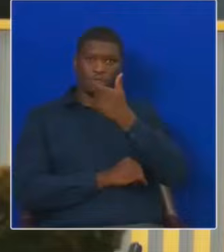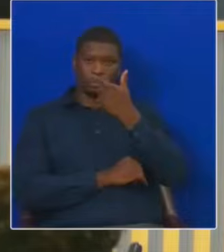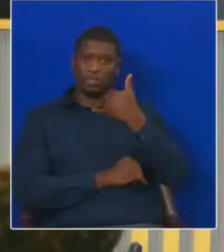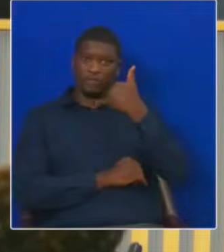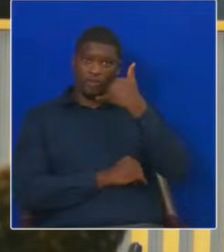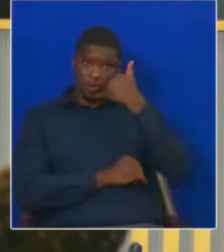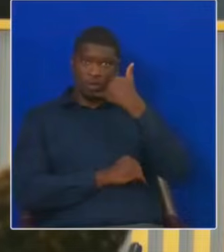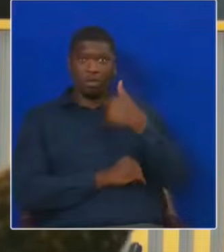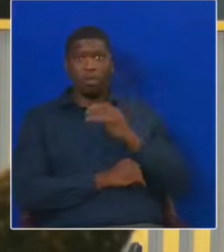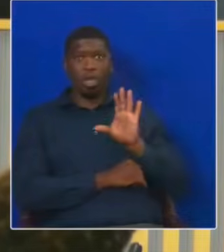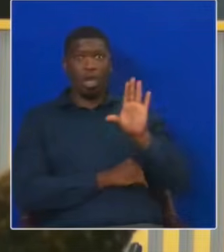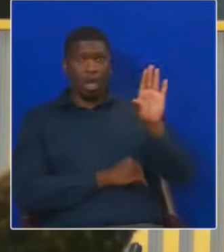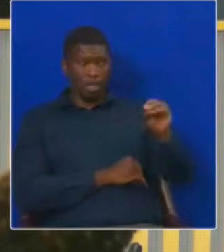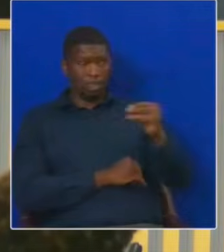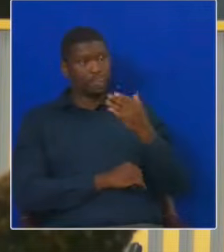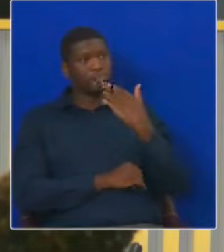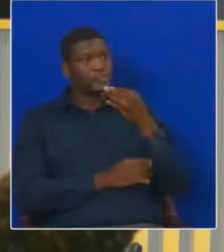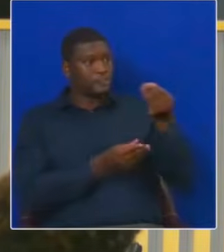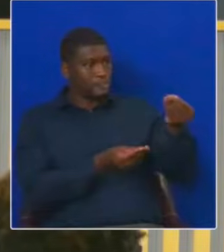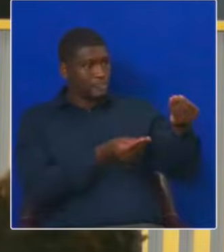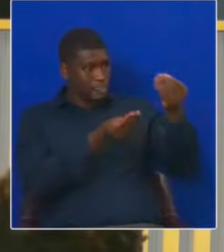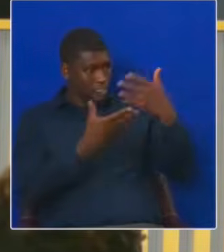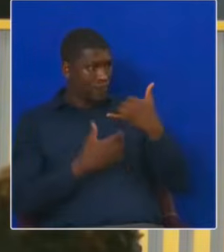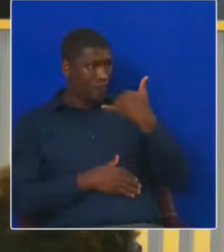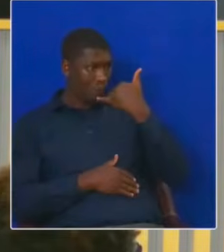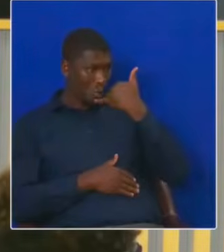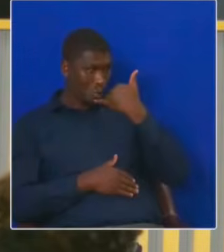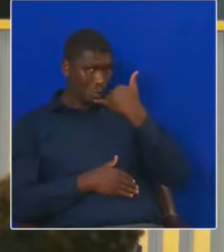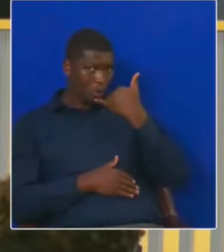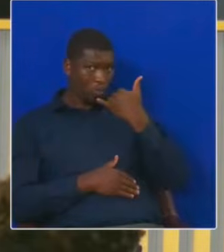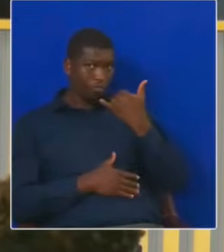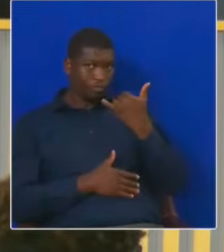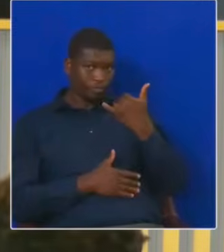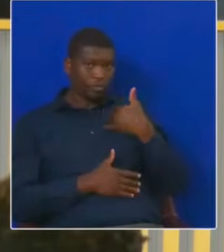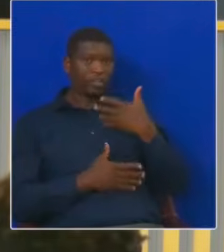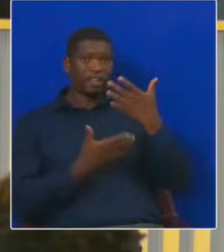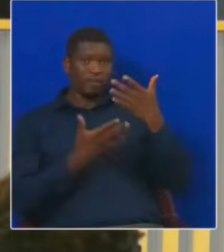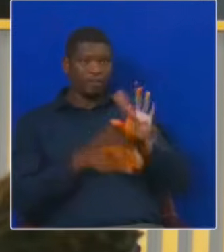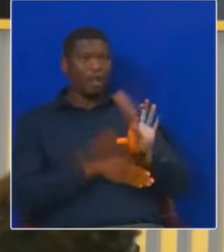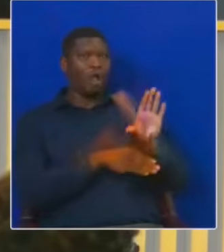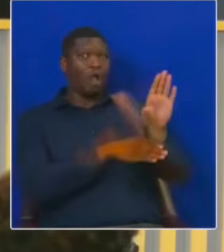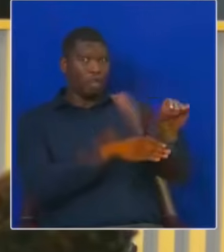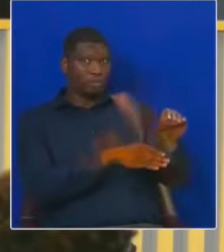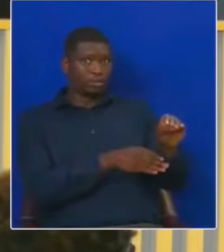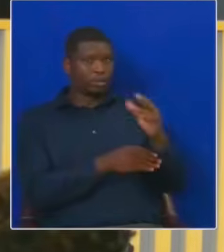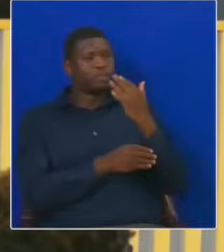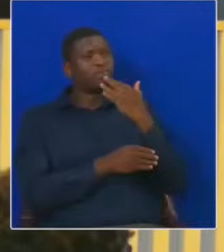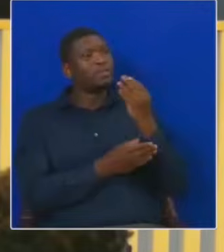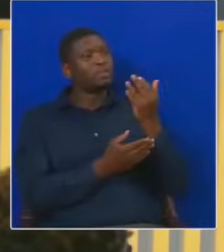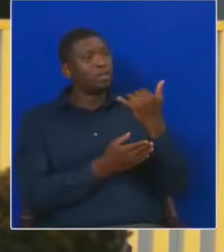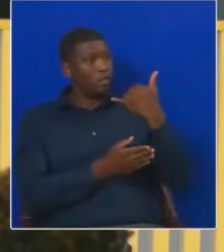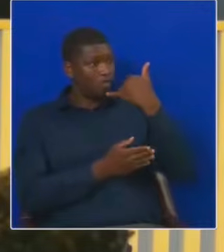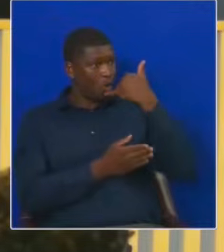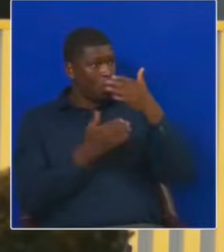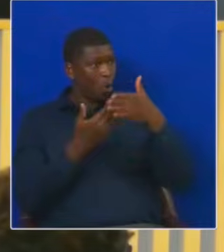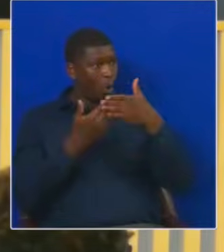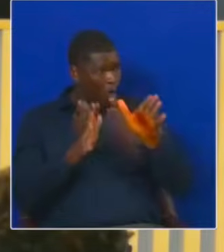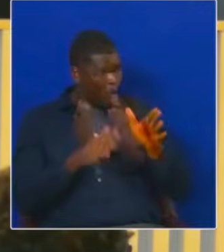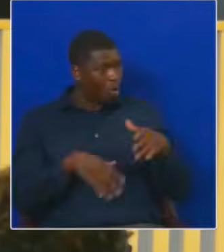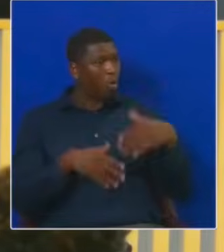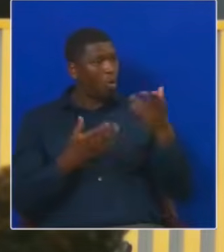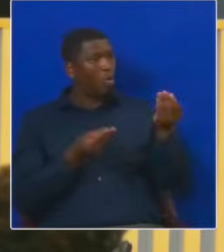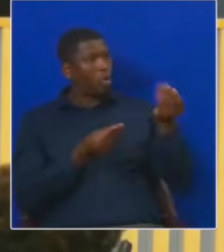me and requested her to open it or to disable the security